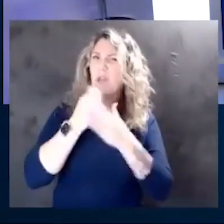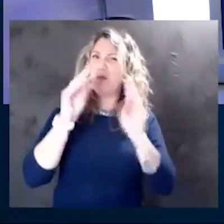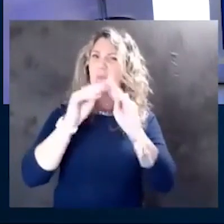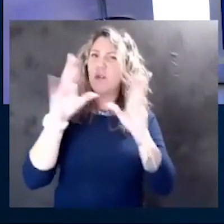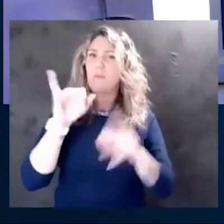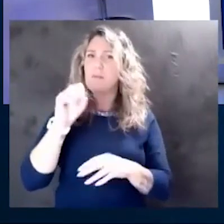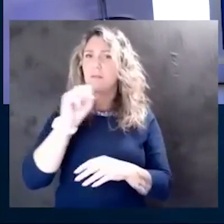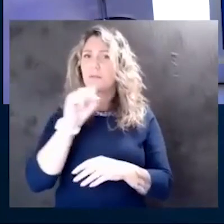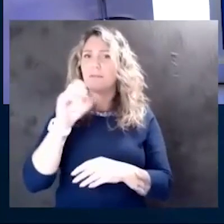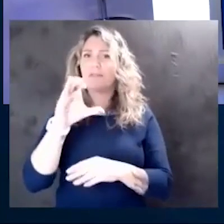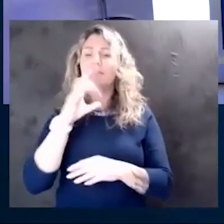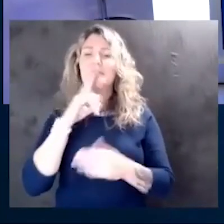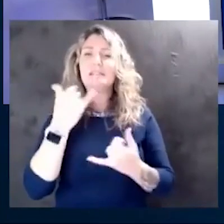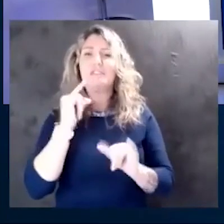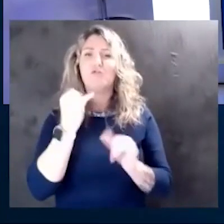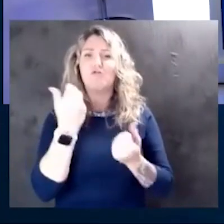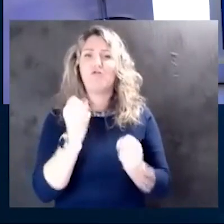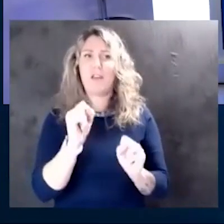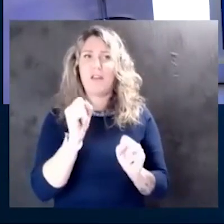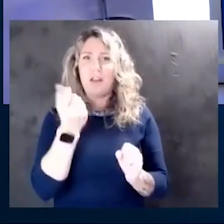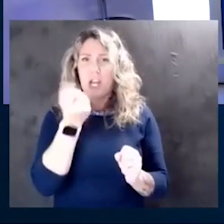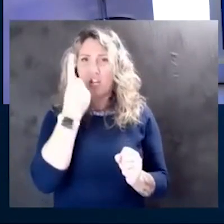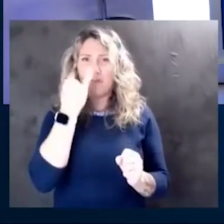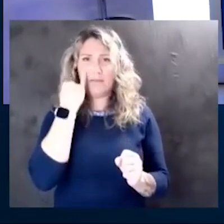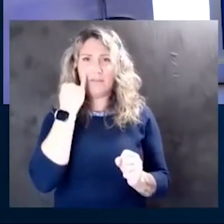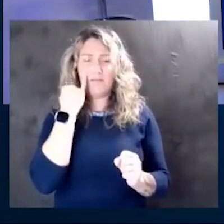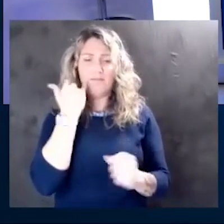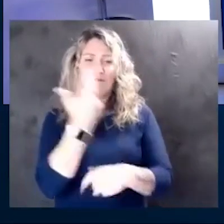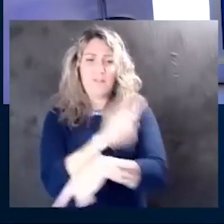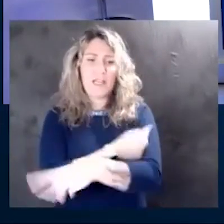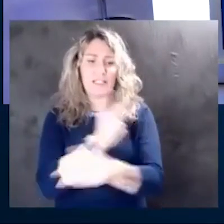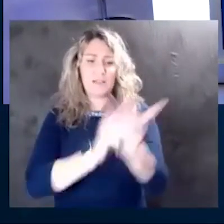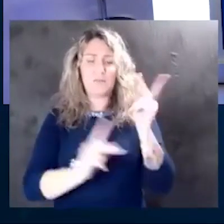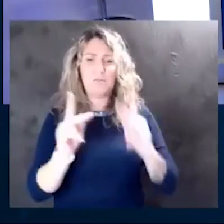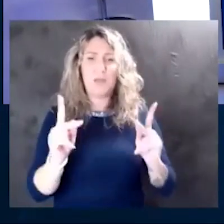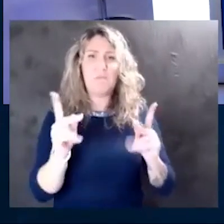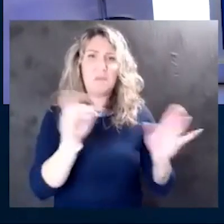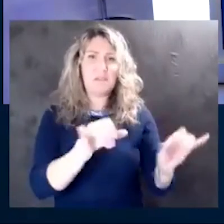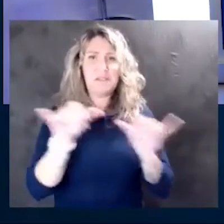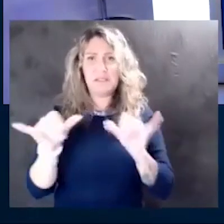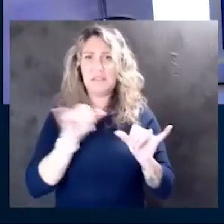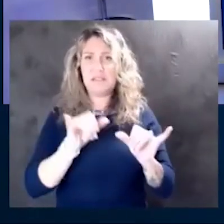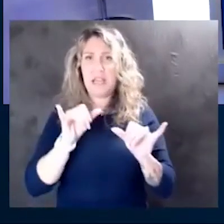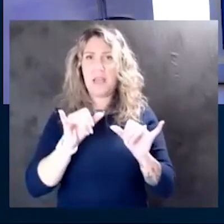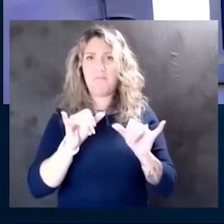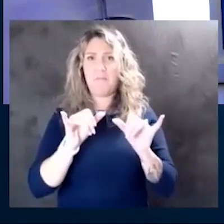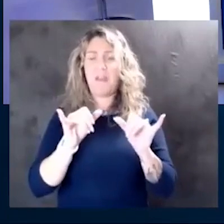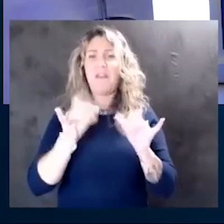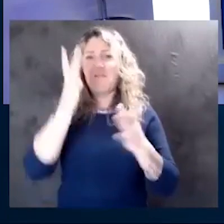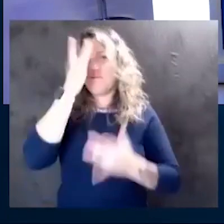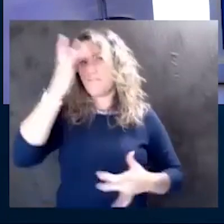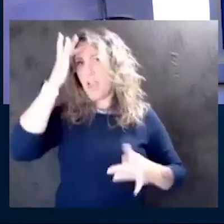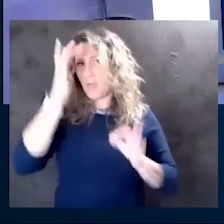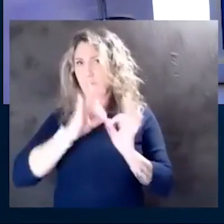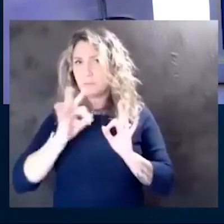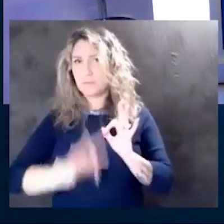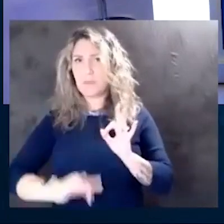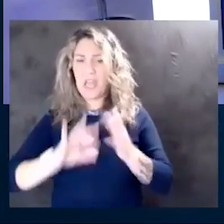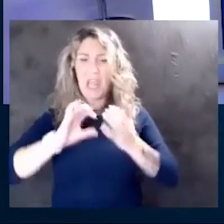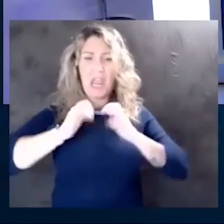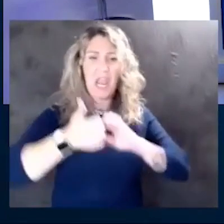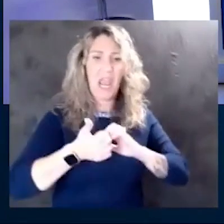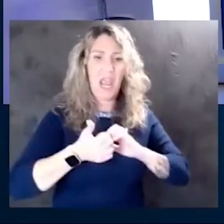to understand this. If vaccinated people can carry the same viral loads as those who are not, how does that square with tending to have less